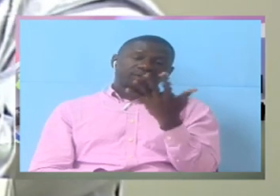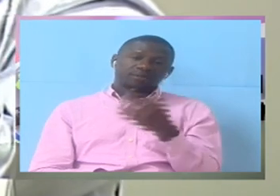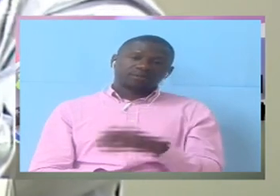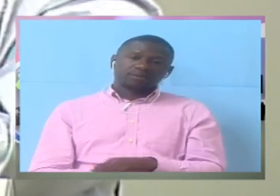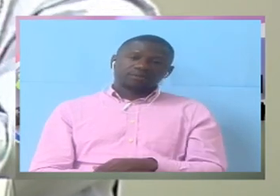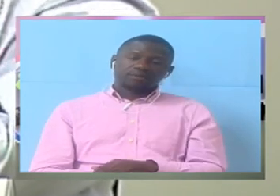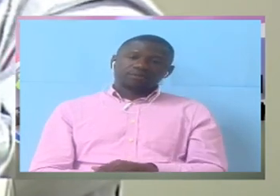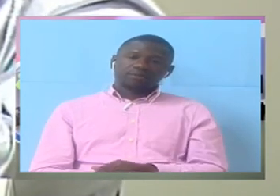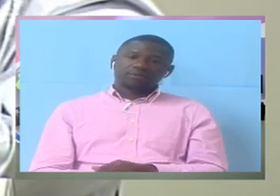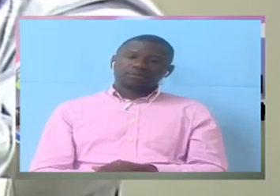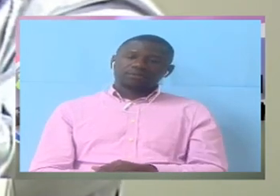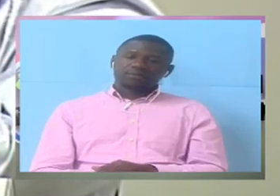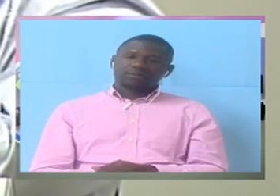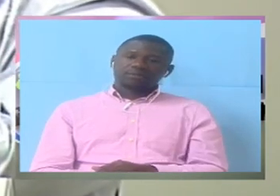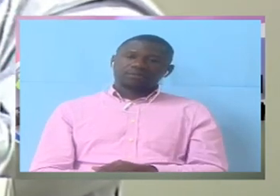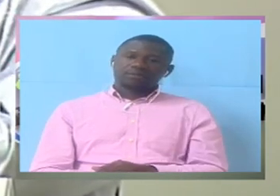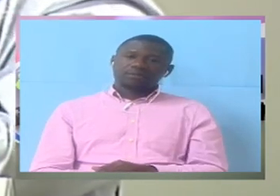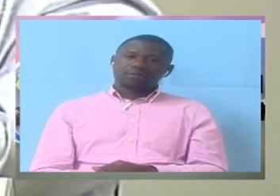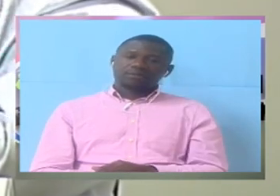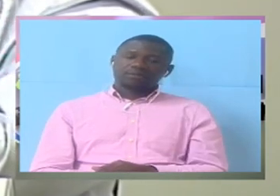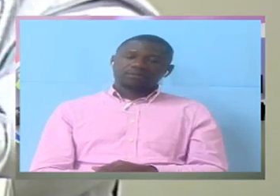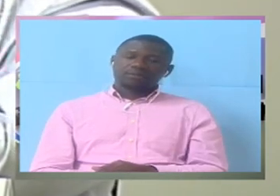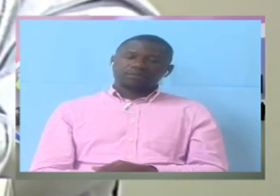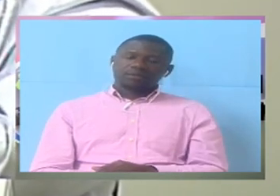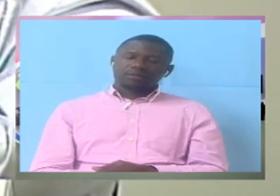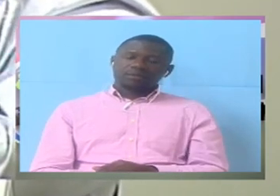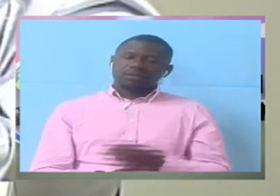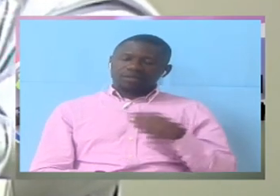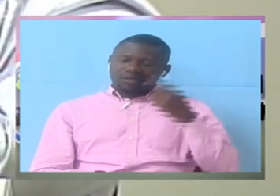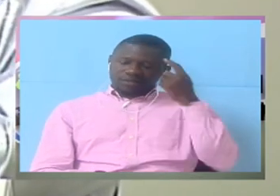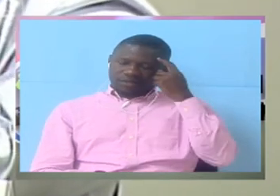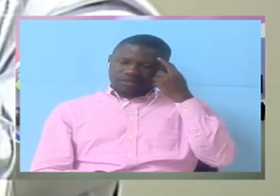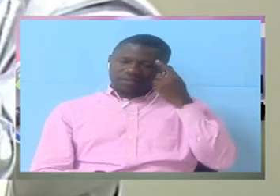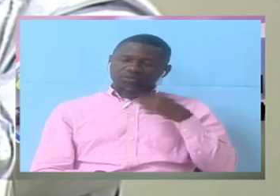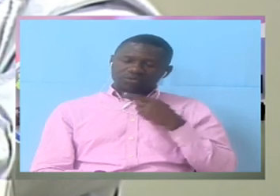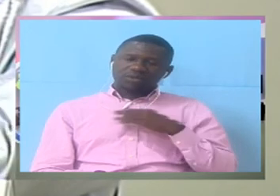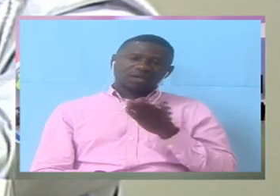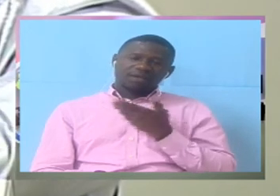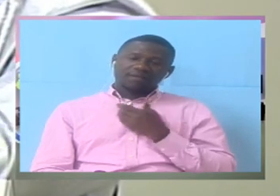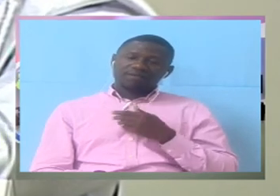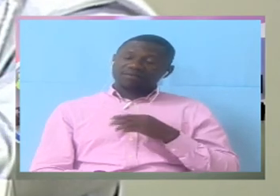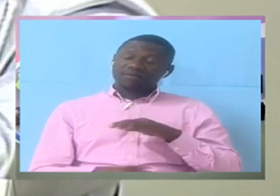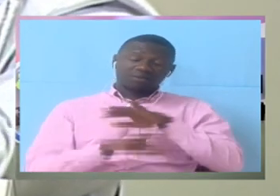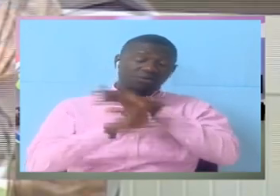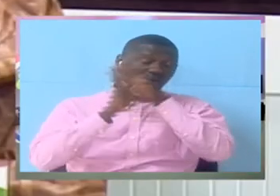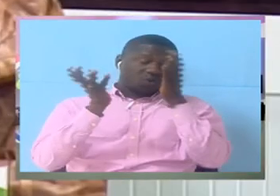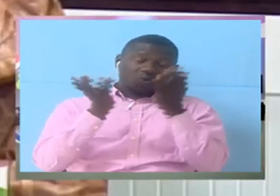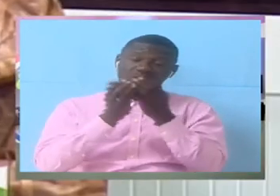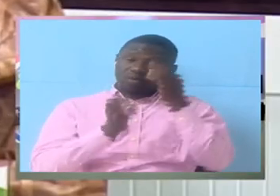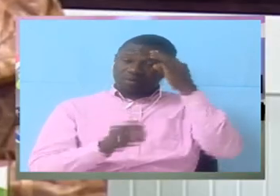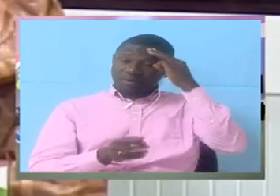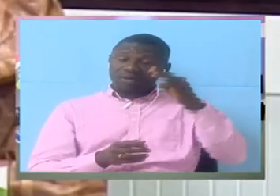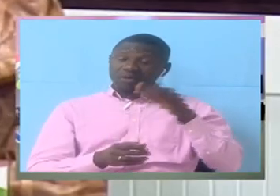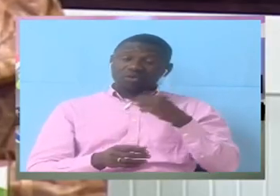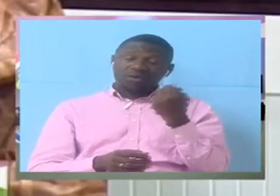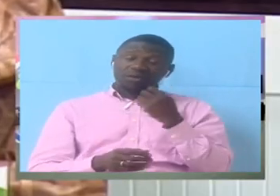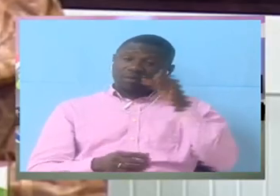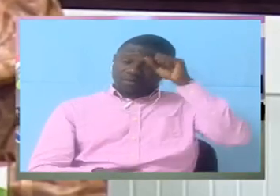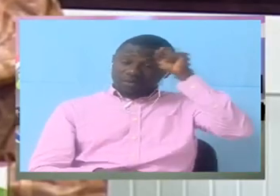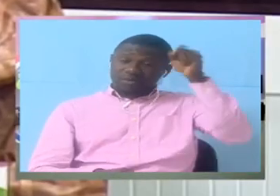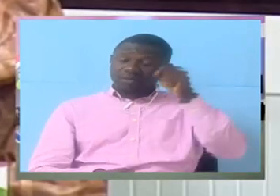Mile 2 prison. You can have an entire cabinet. Except for the president in Mile 2. Kon nga mule kon na ton ko binu